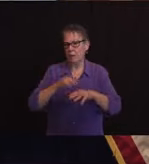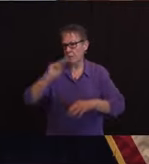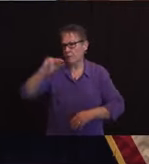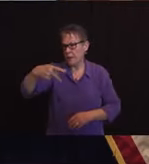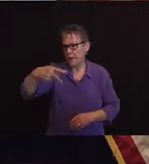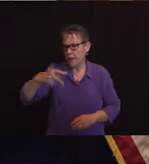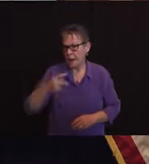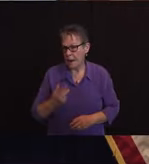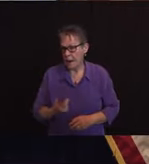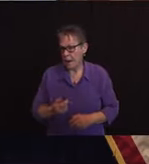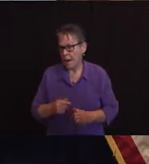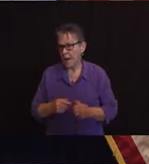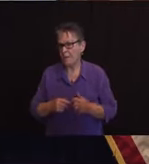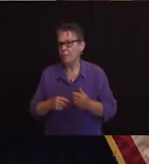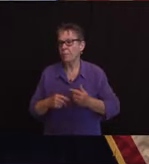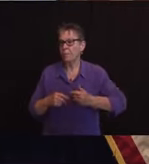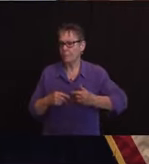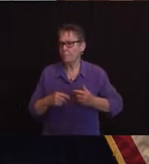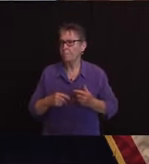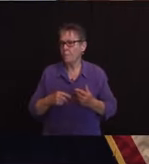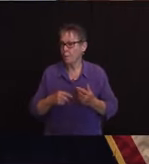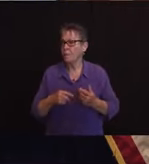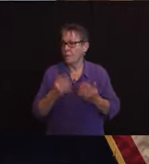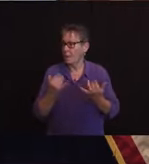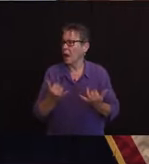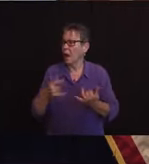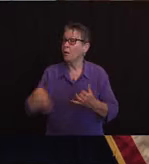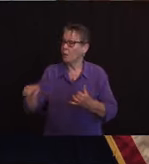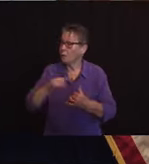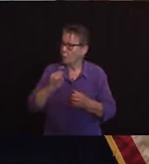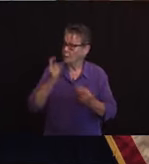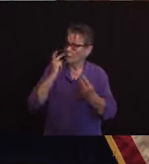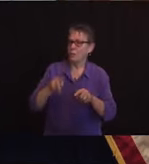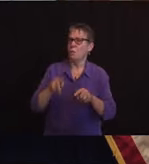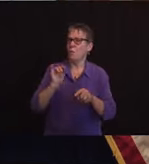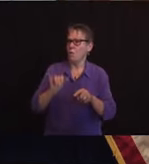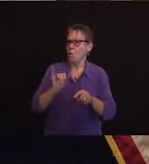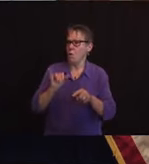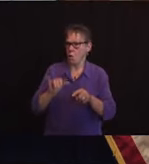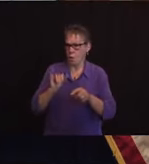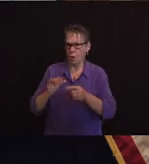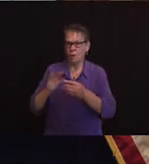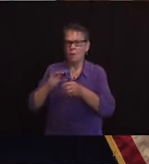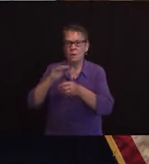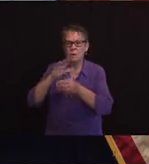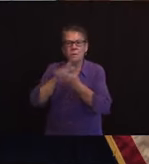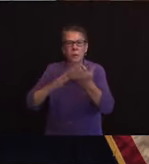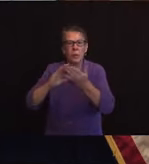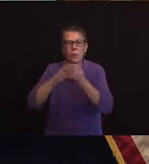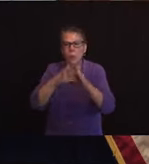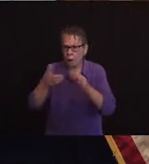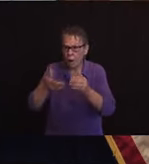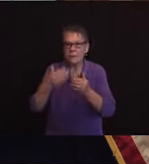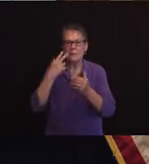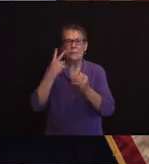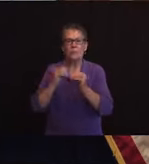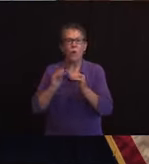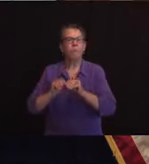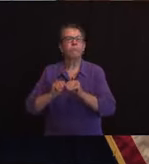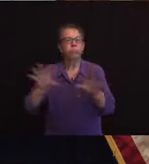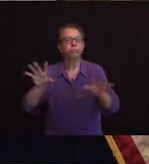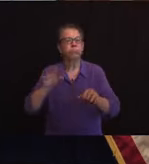do is remember all of our mitigation safeguarding, wearing a mask,